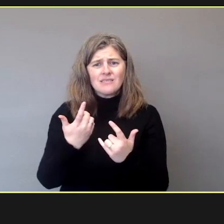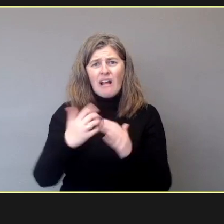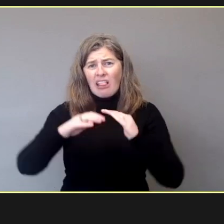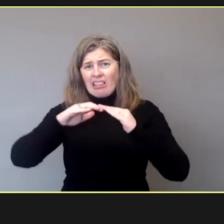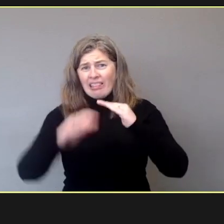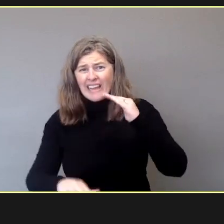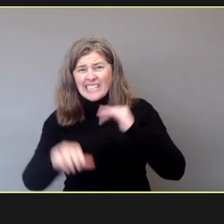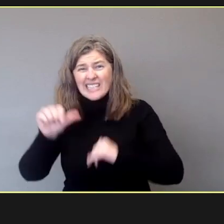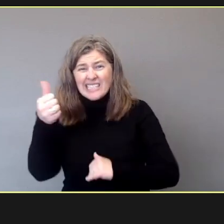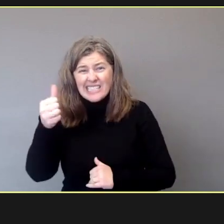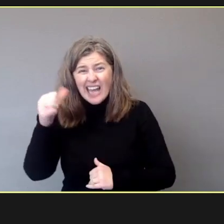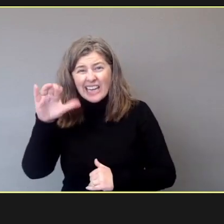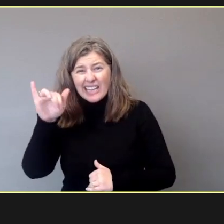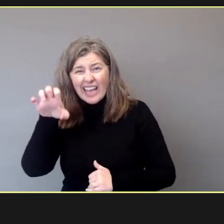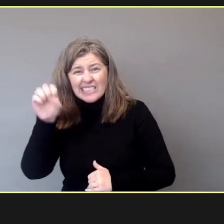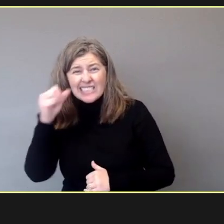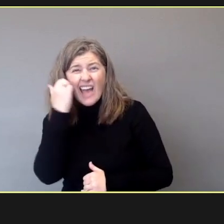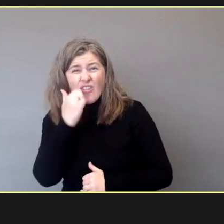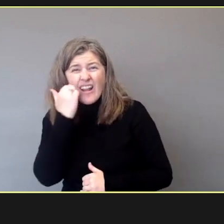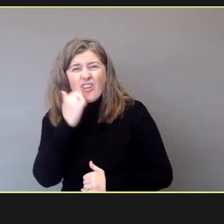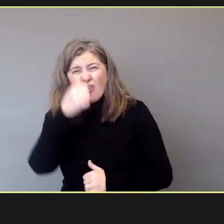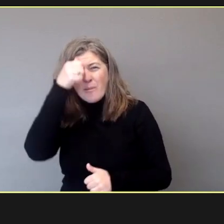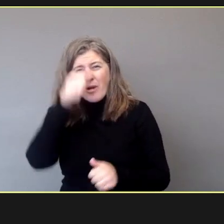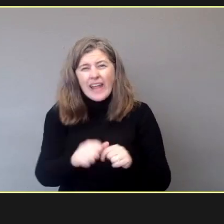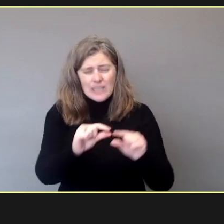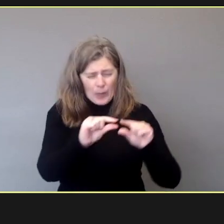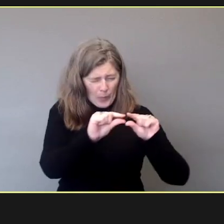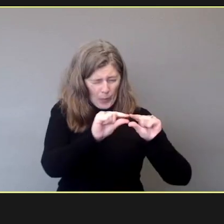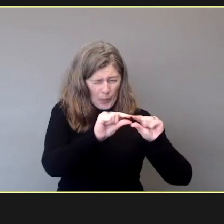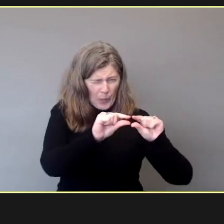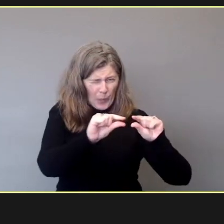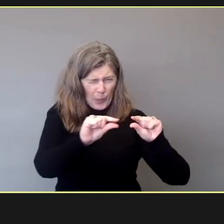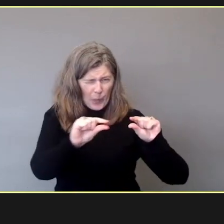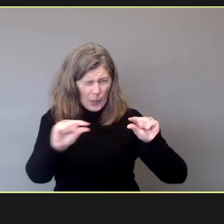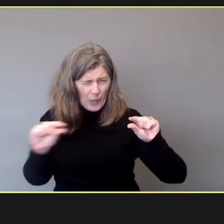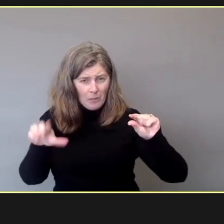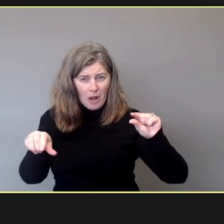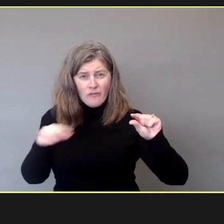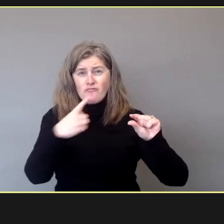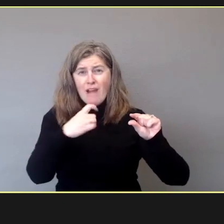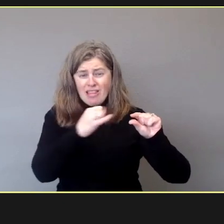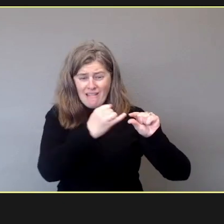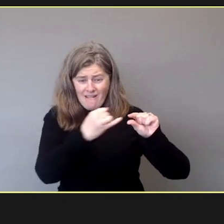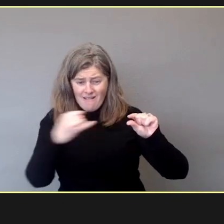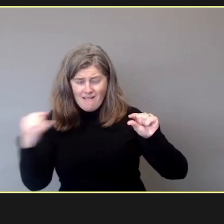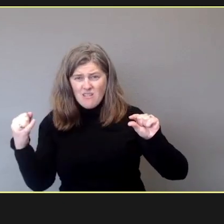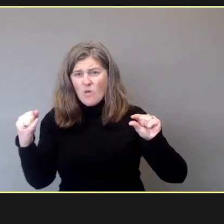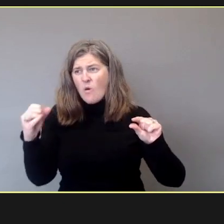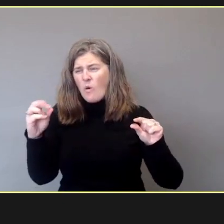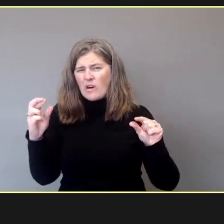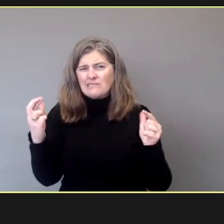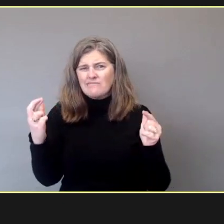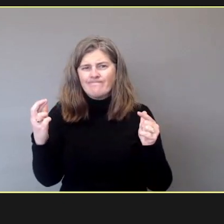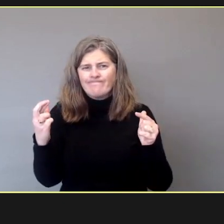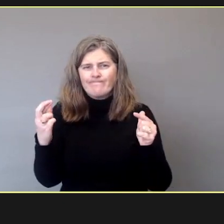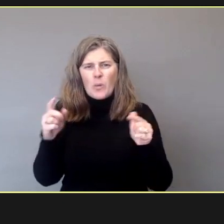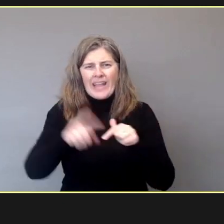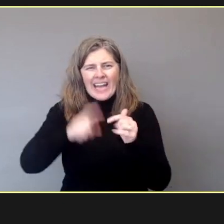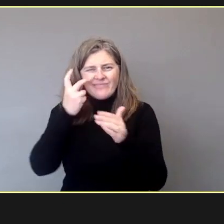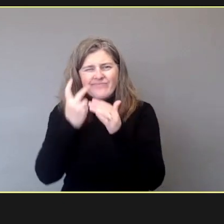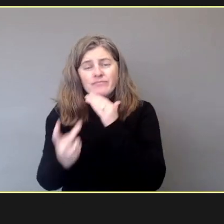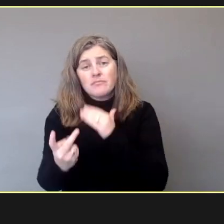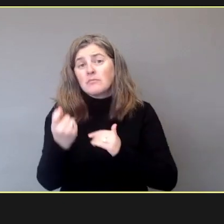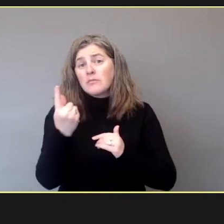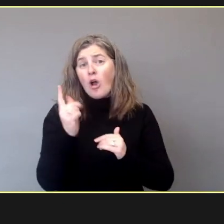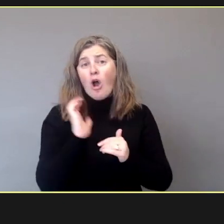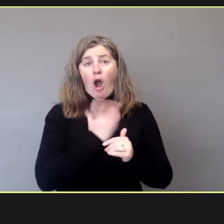which is that little tiny space below the red line, or 20 is just too early to tell. And our modelers are good.